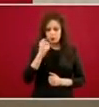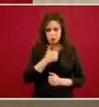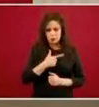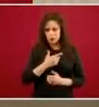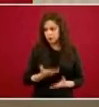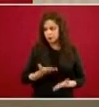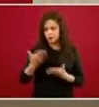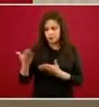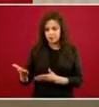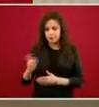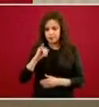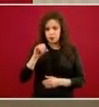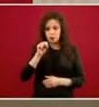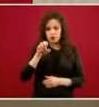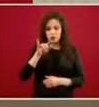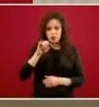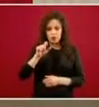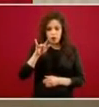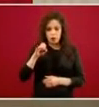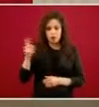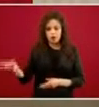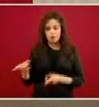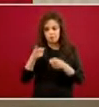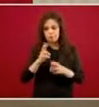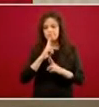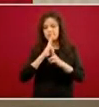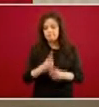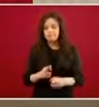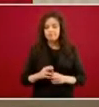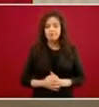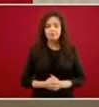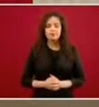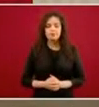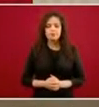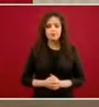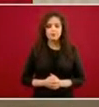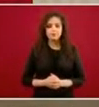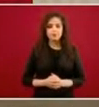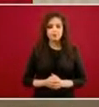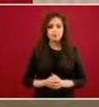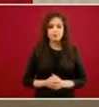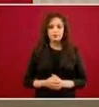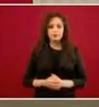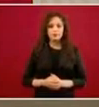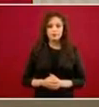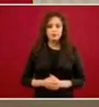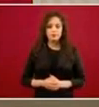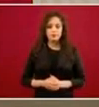apply such tests.